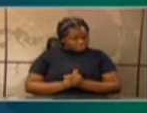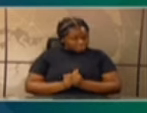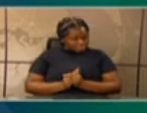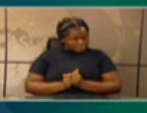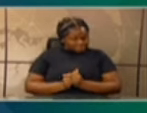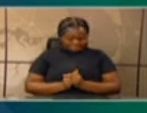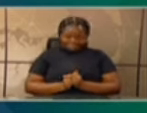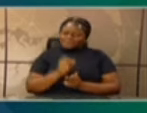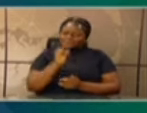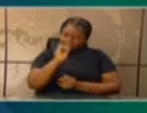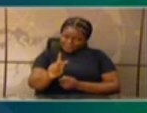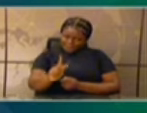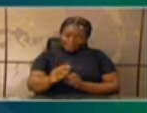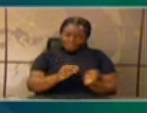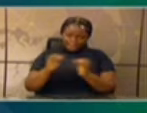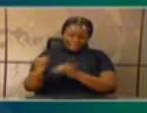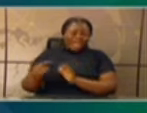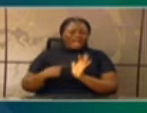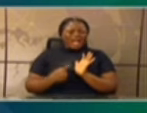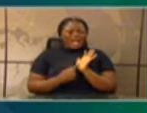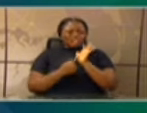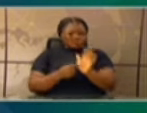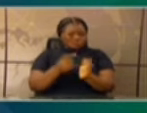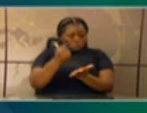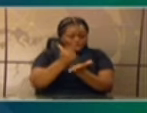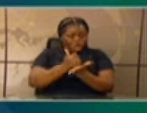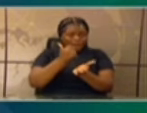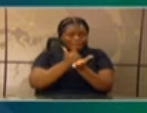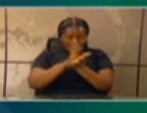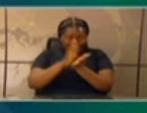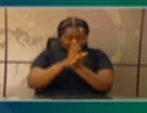Me, I will show you documents.